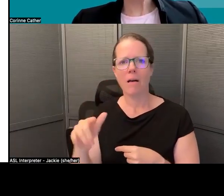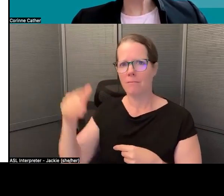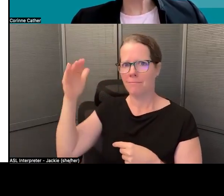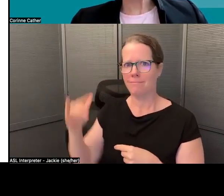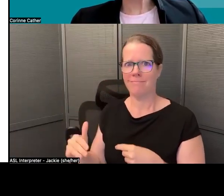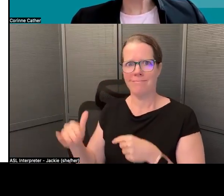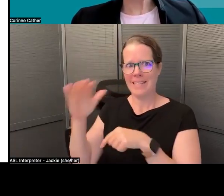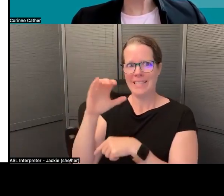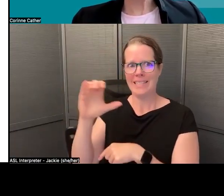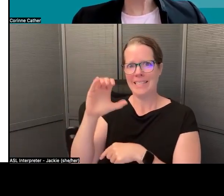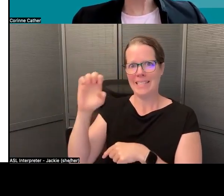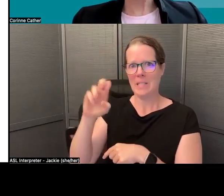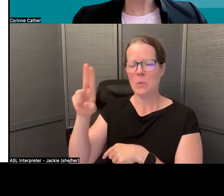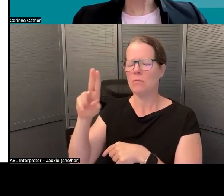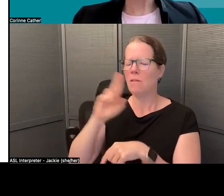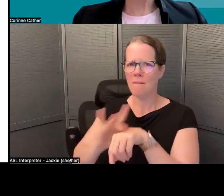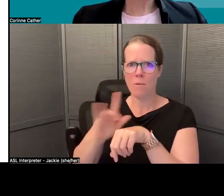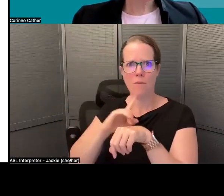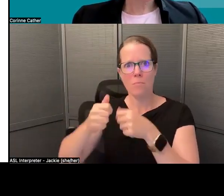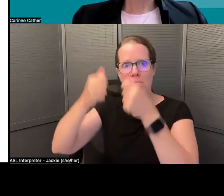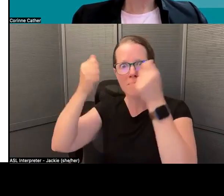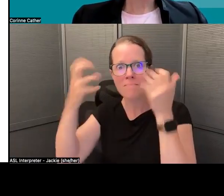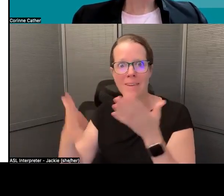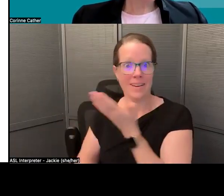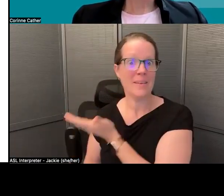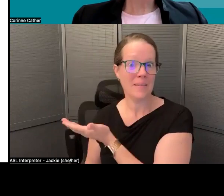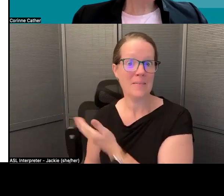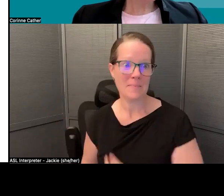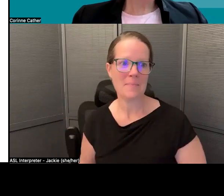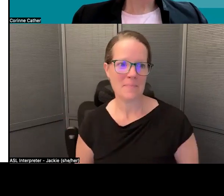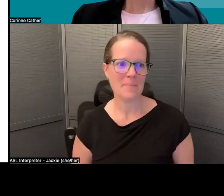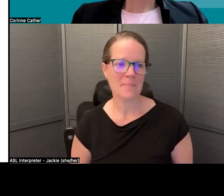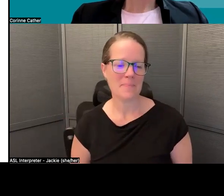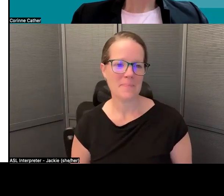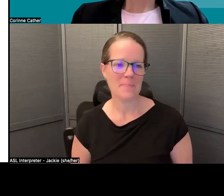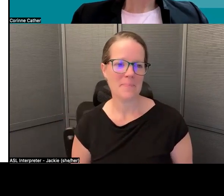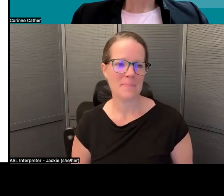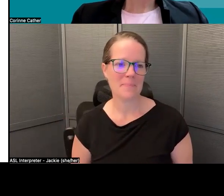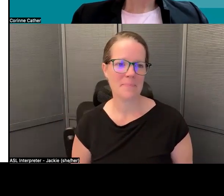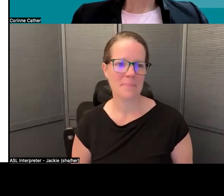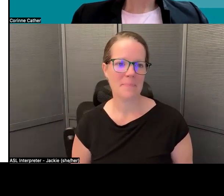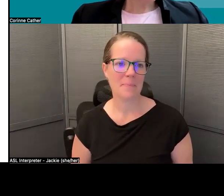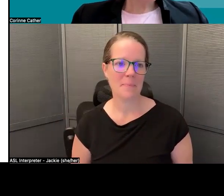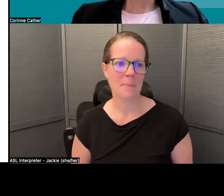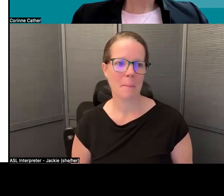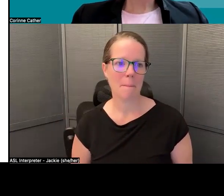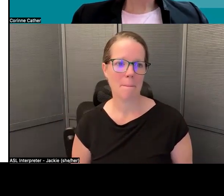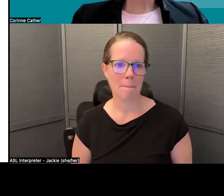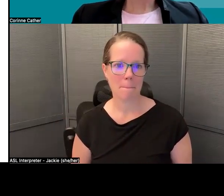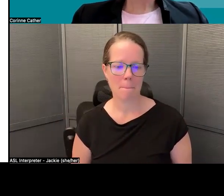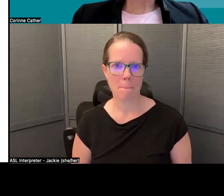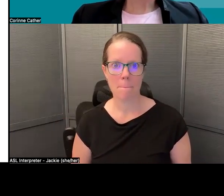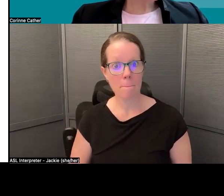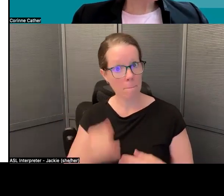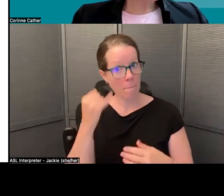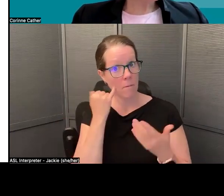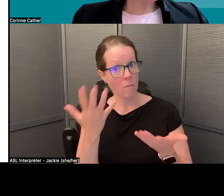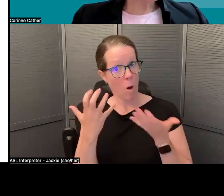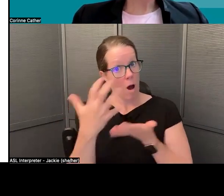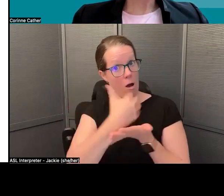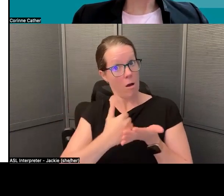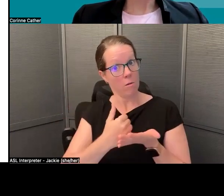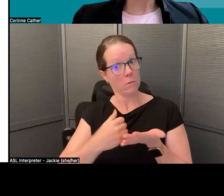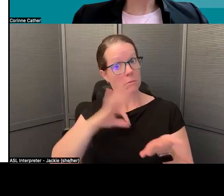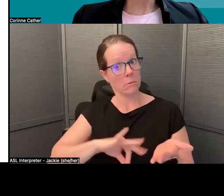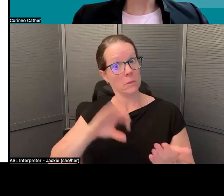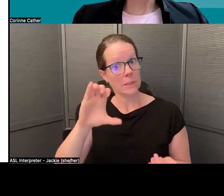therapists, and licensed mental health counselors. Next slide, please. The requirements for CEUs are pretty similar